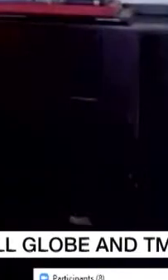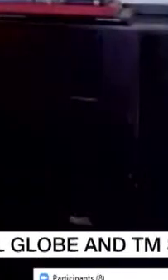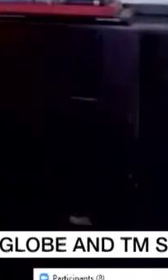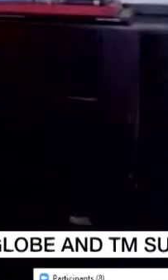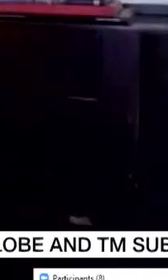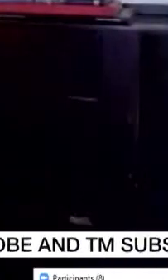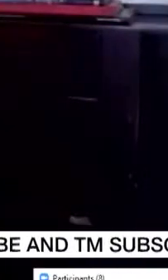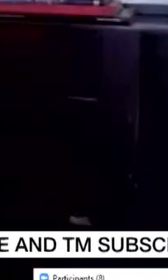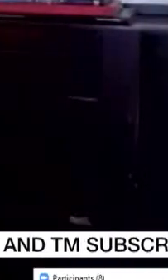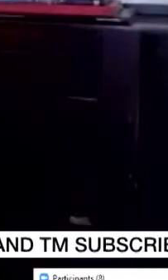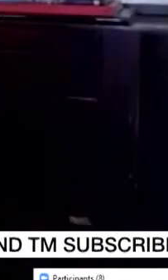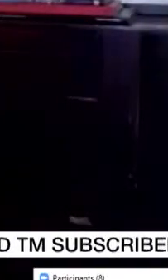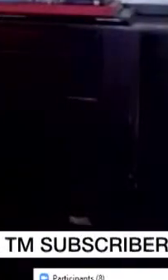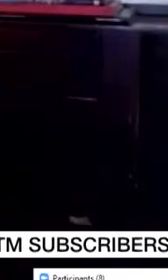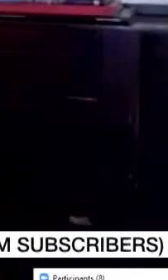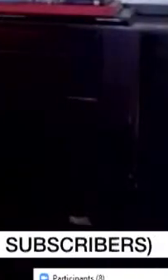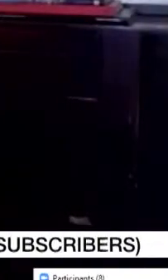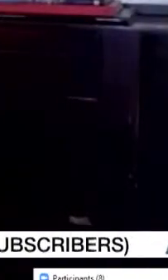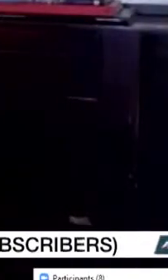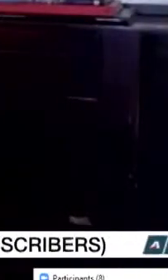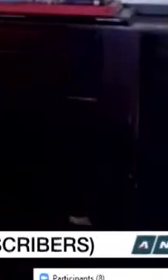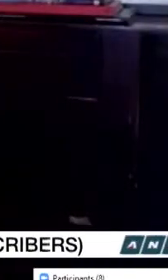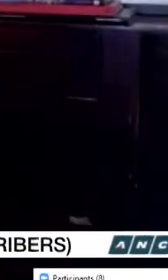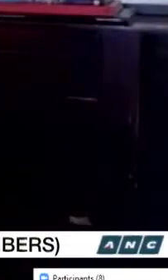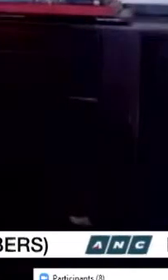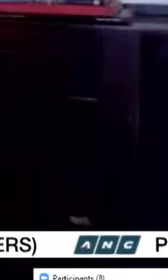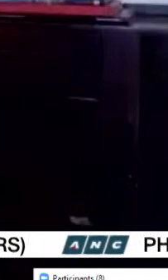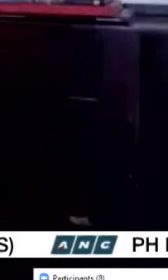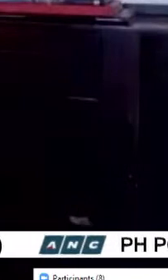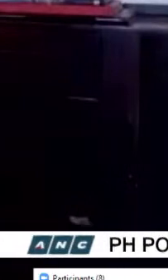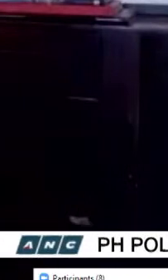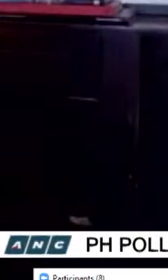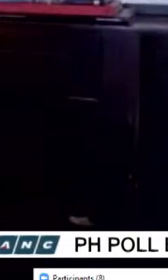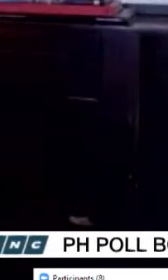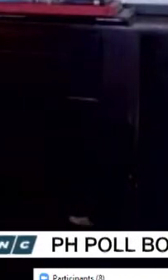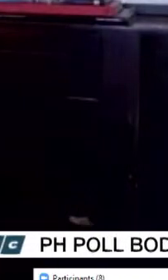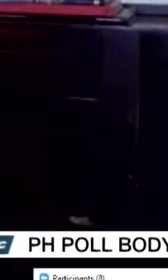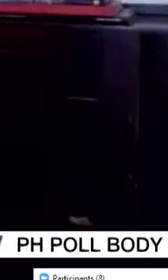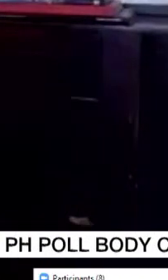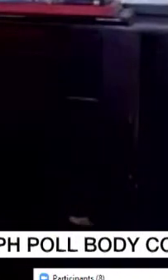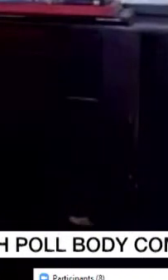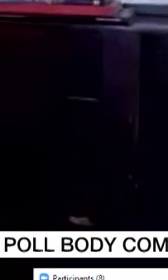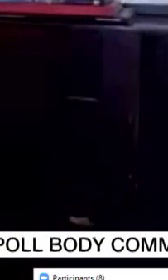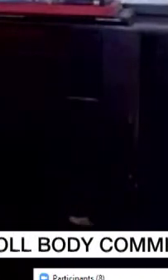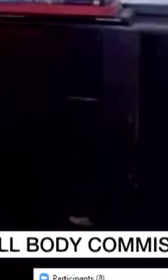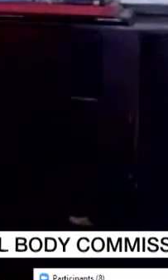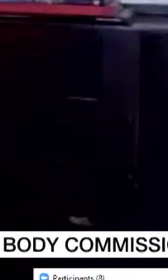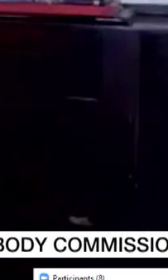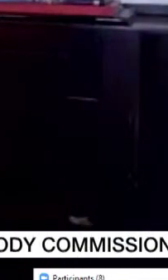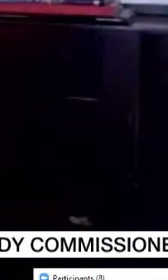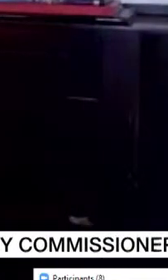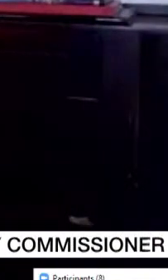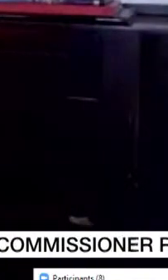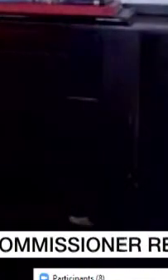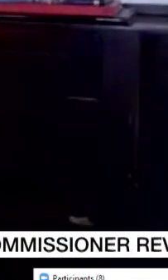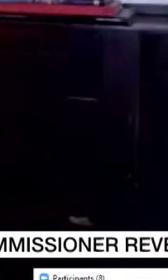COVID-19 cases in the Calabarzon region also going down. Our very own Michael DeLiso now joins us with that story. Michael, go